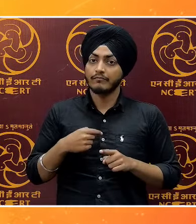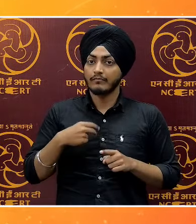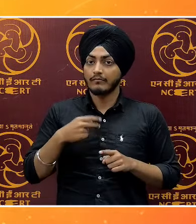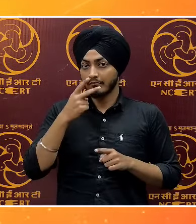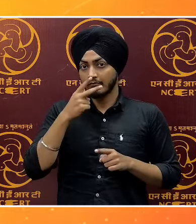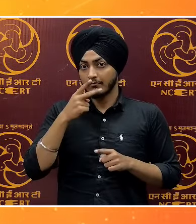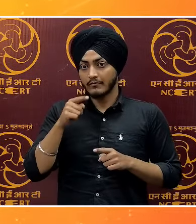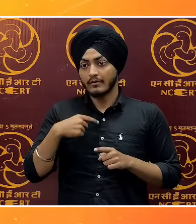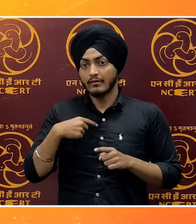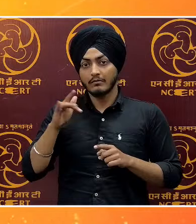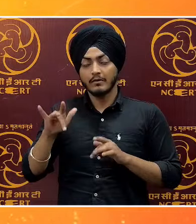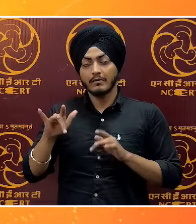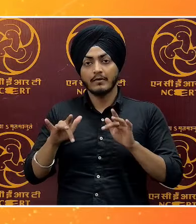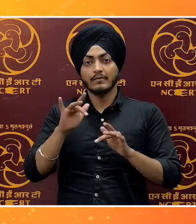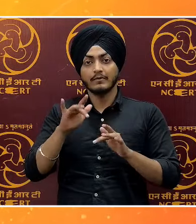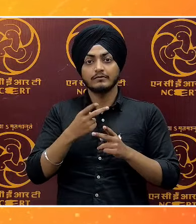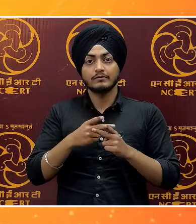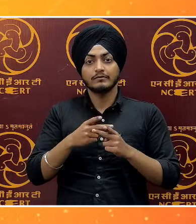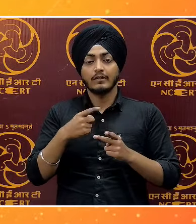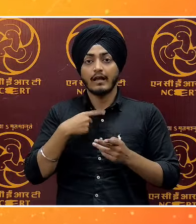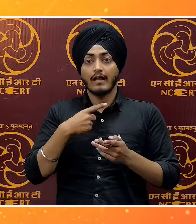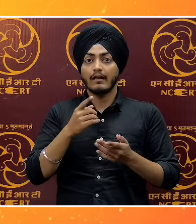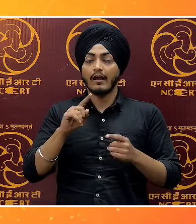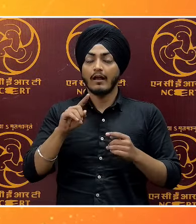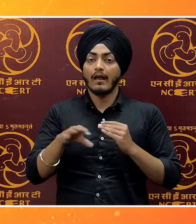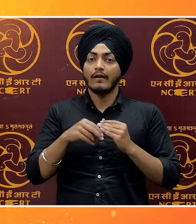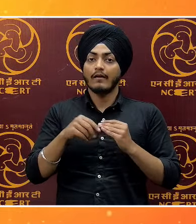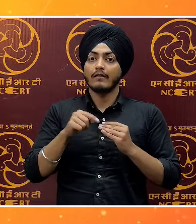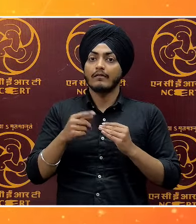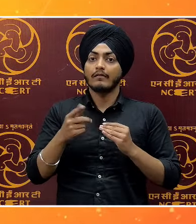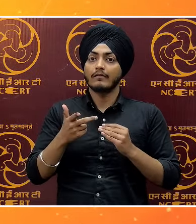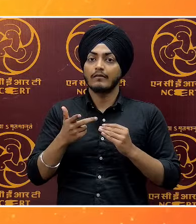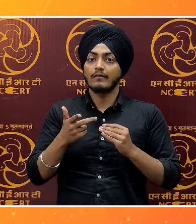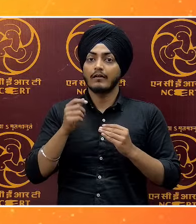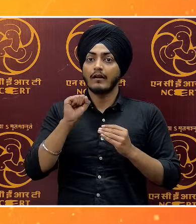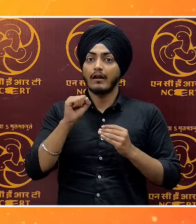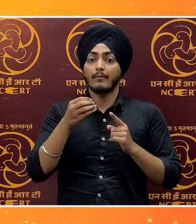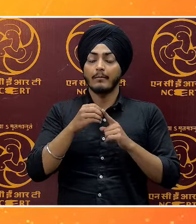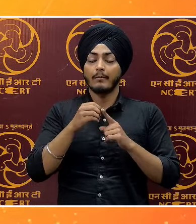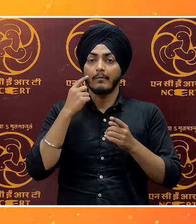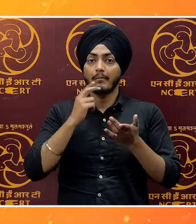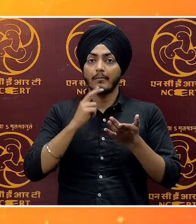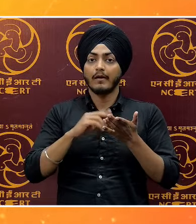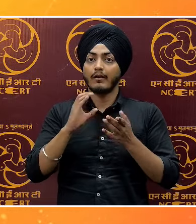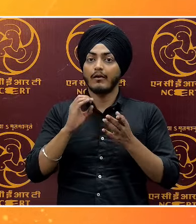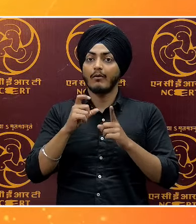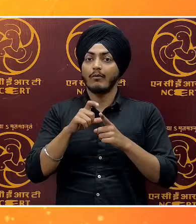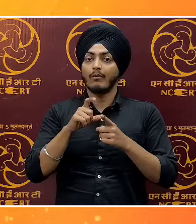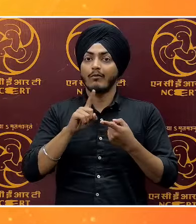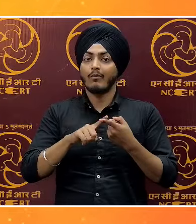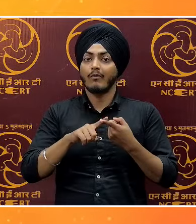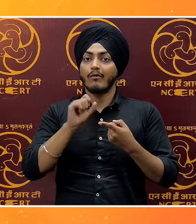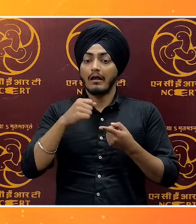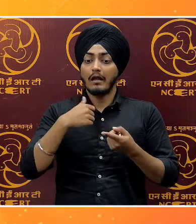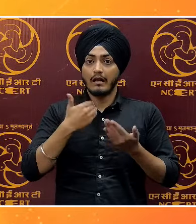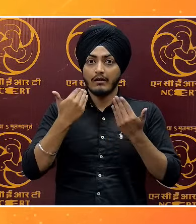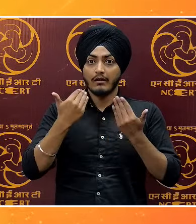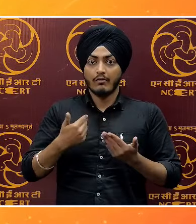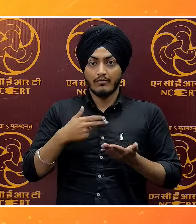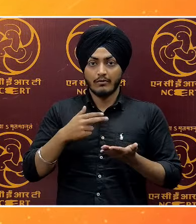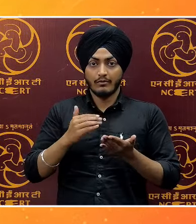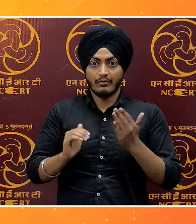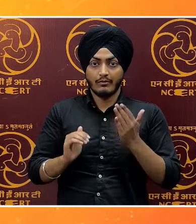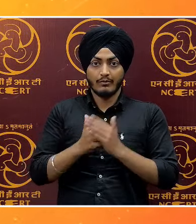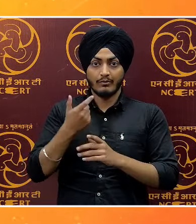nook and corner, there is one more thing that you can also add to this format, which is your PIN code. Like right now, we are sitting here in New Delhi and